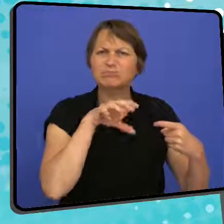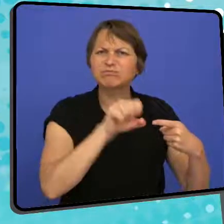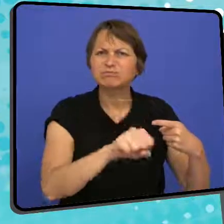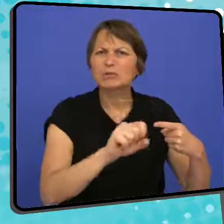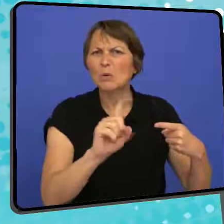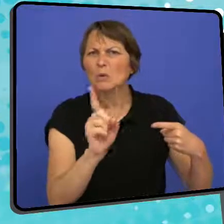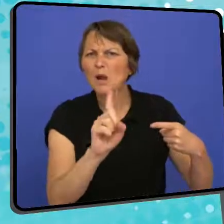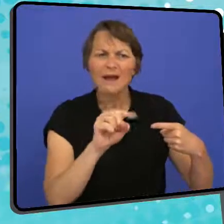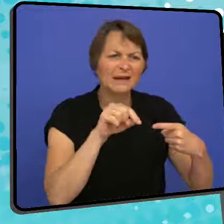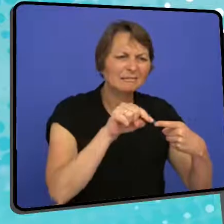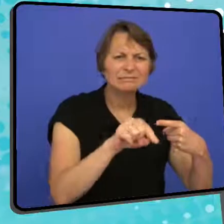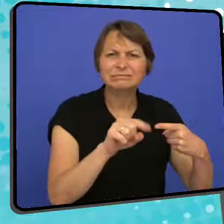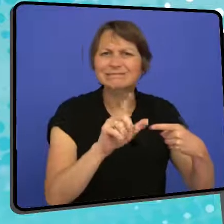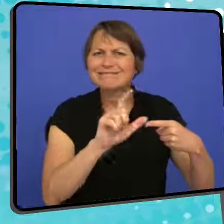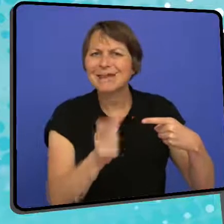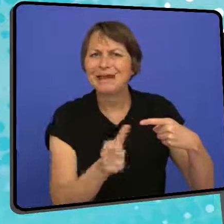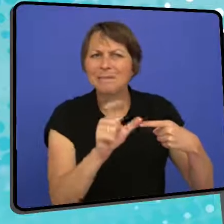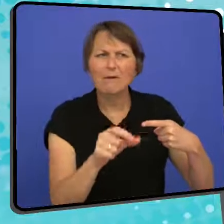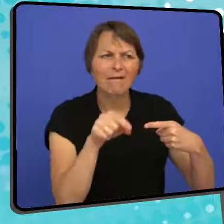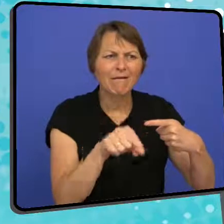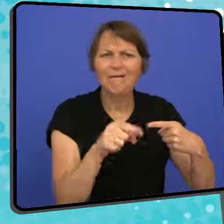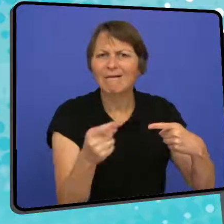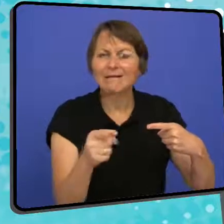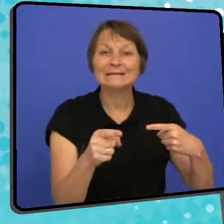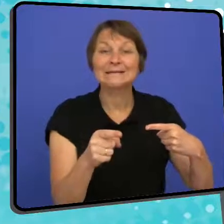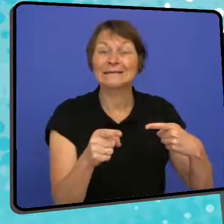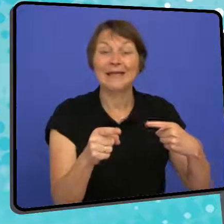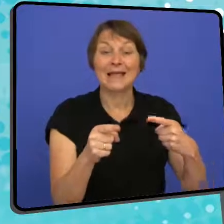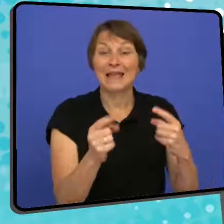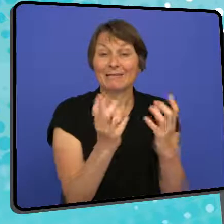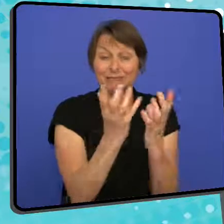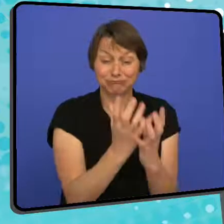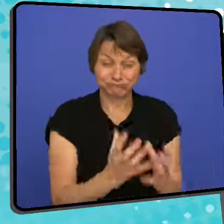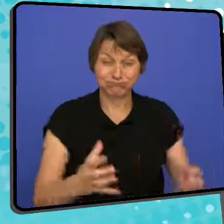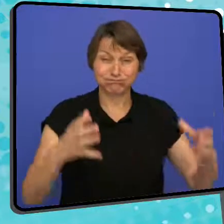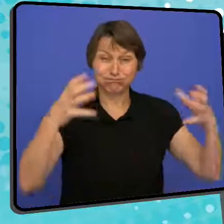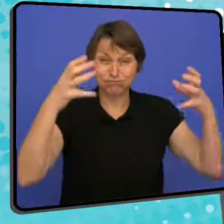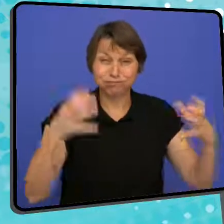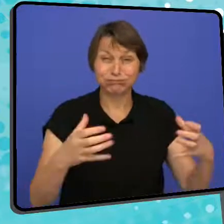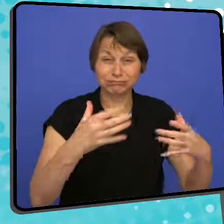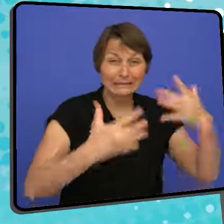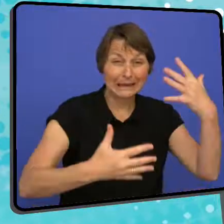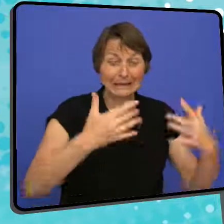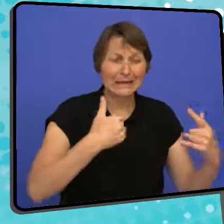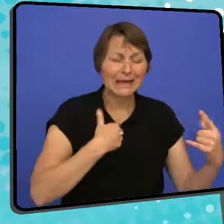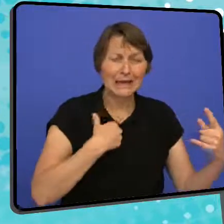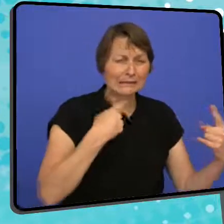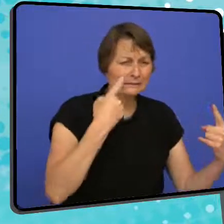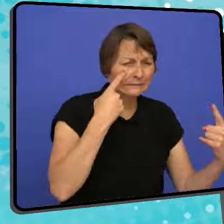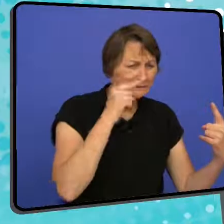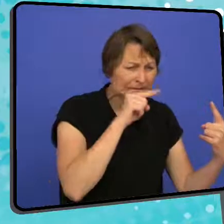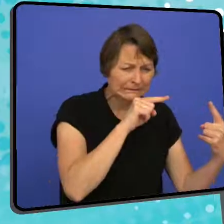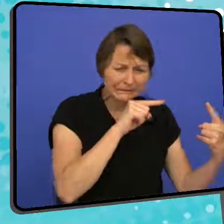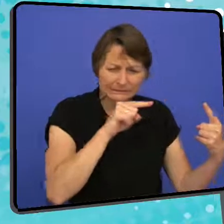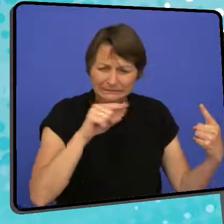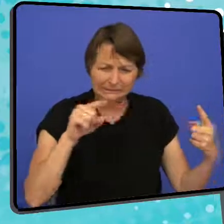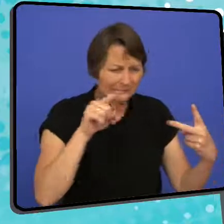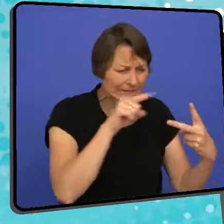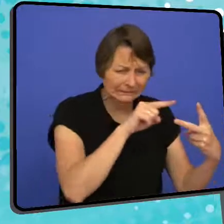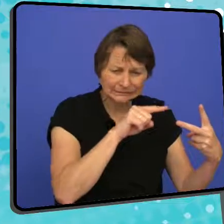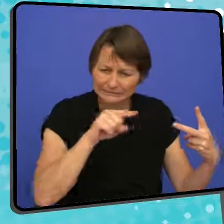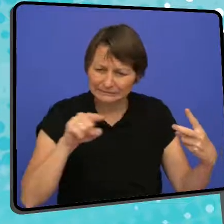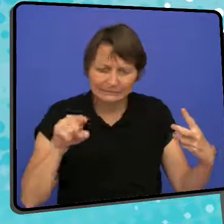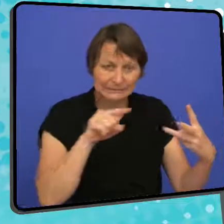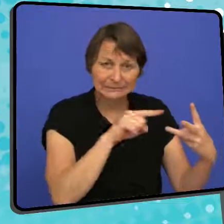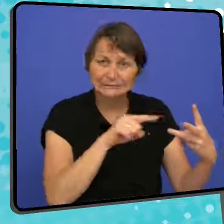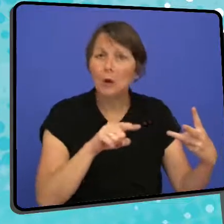data sets. You really not the thing where you can say, "Oh, I just do some